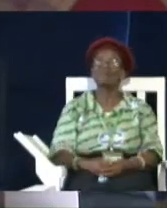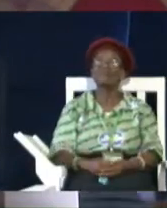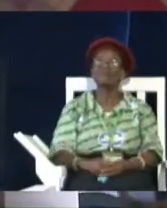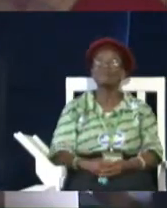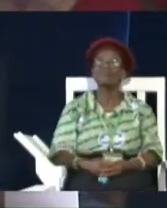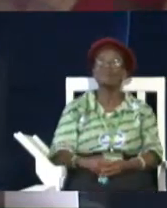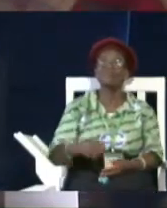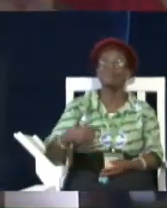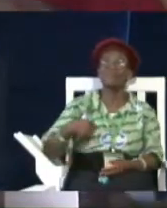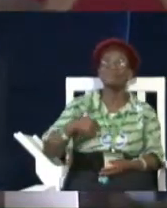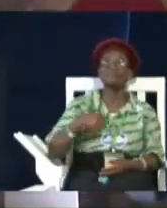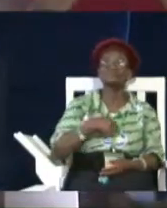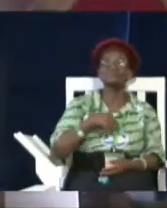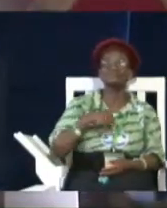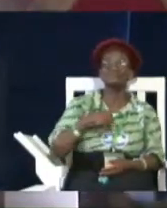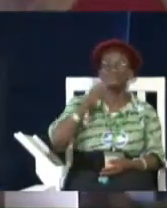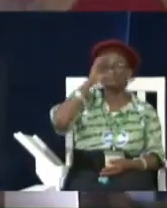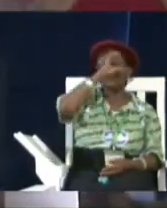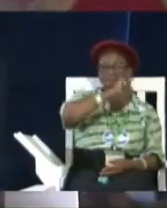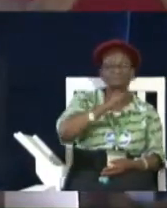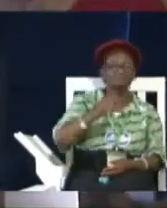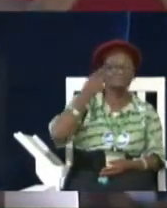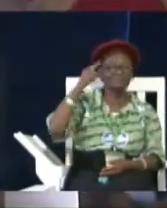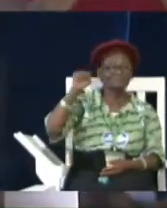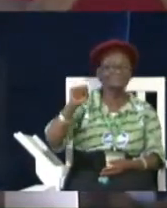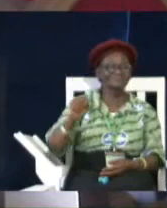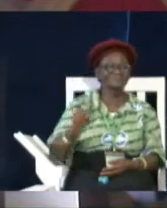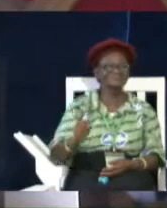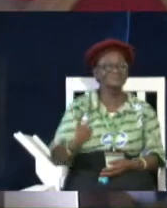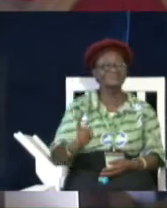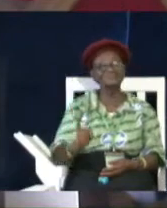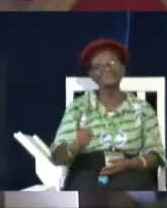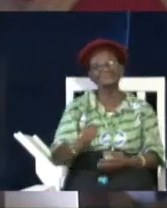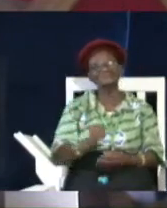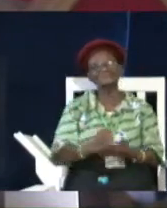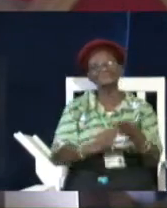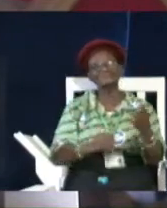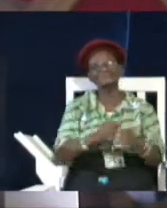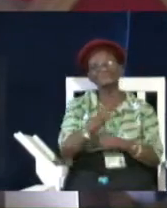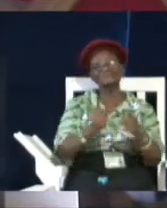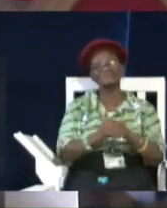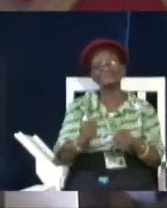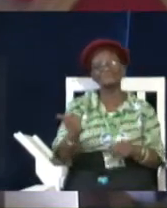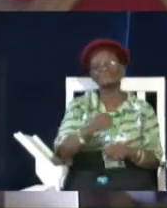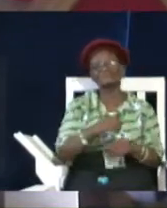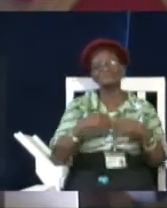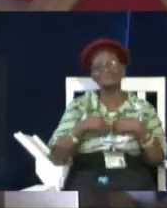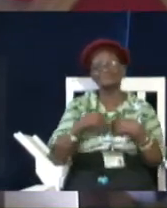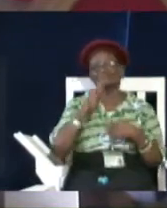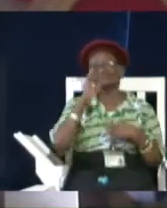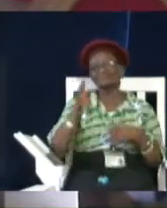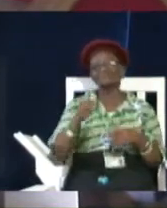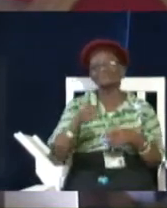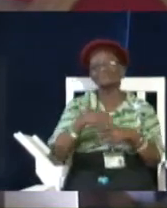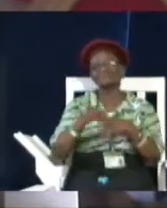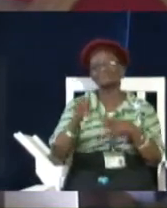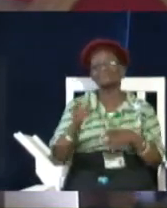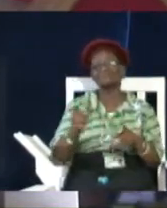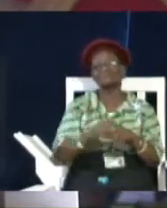We miss you the few years you have been away, so you are welcome. Now, Hebrews chapter